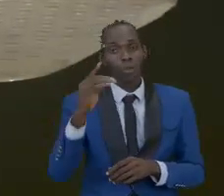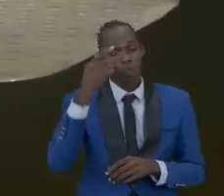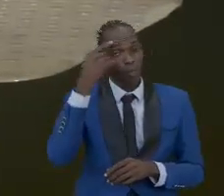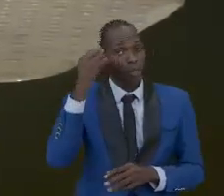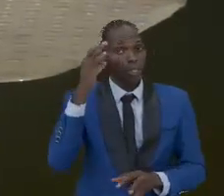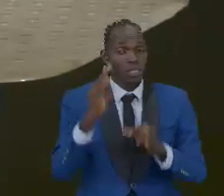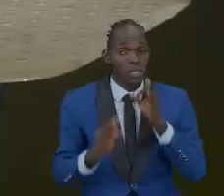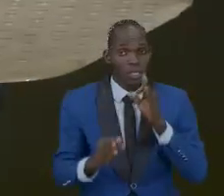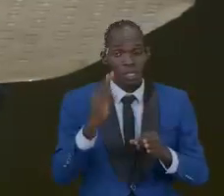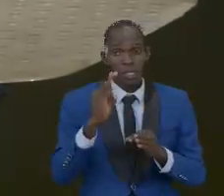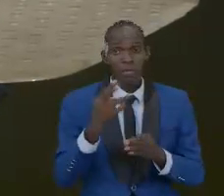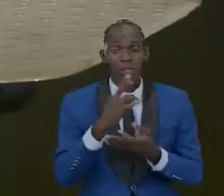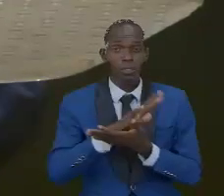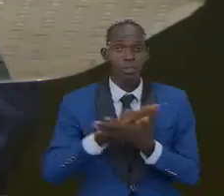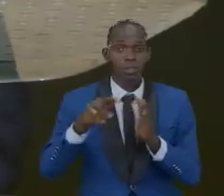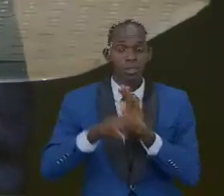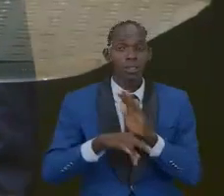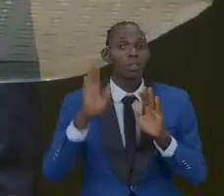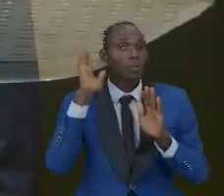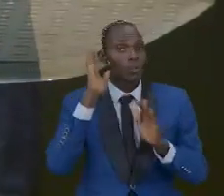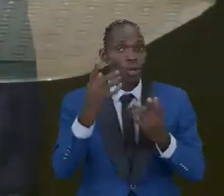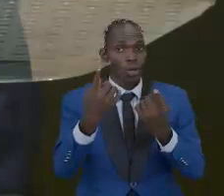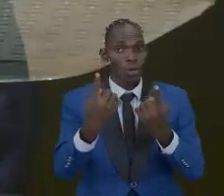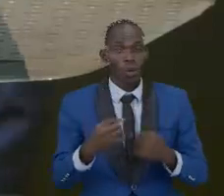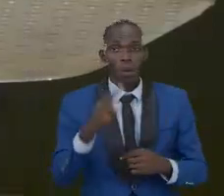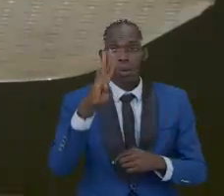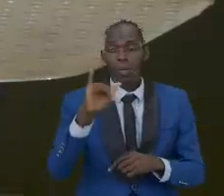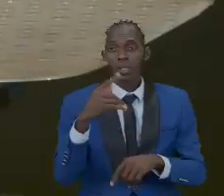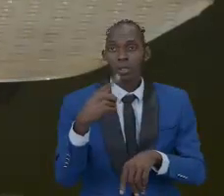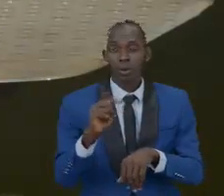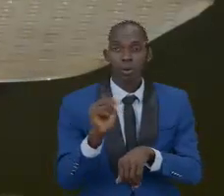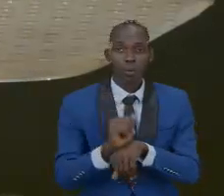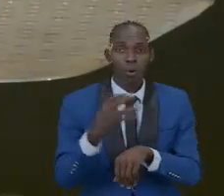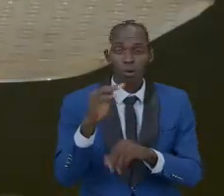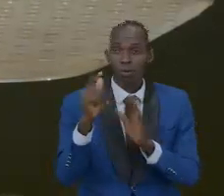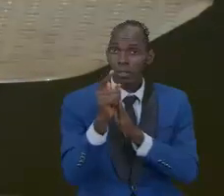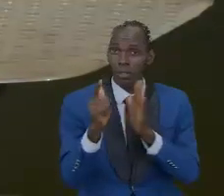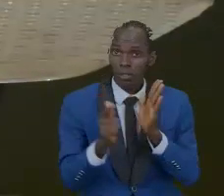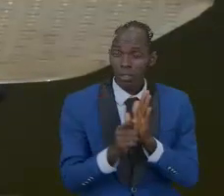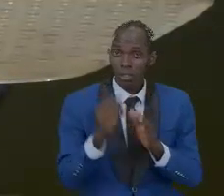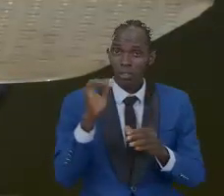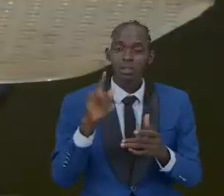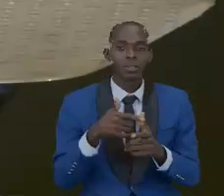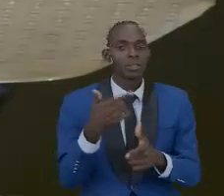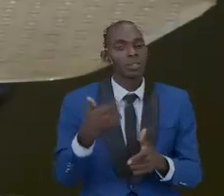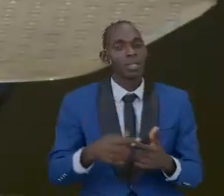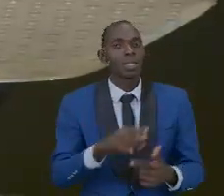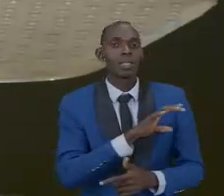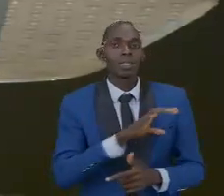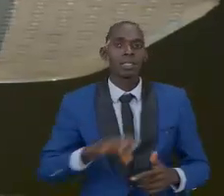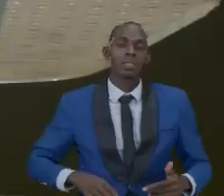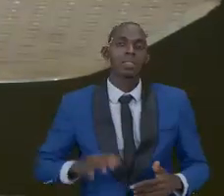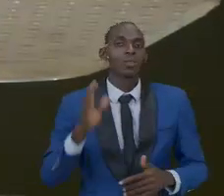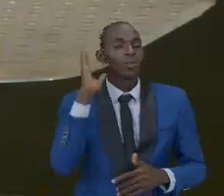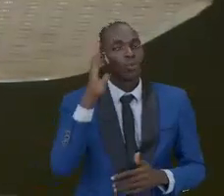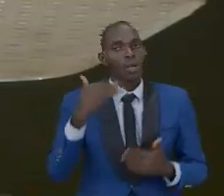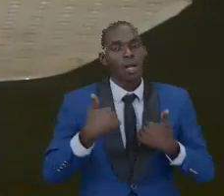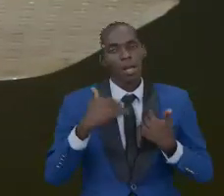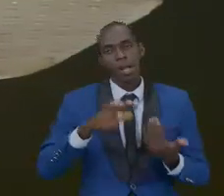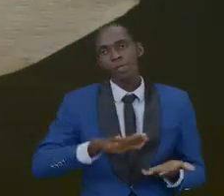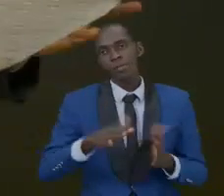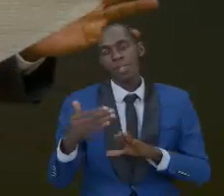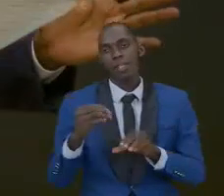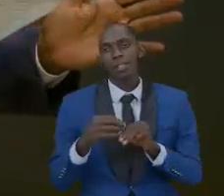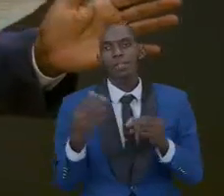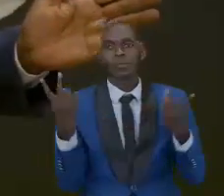righteousness could come but the works of the Lord then Christ would have died in vain the